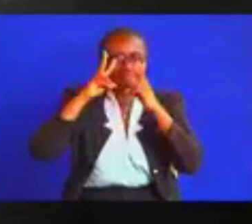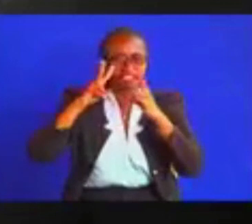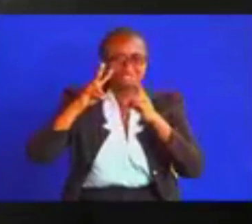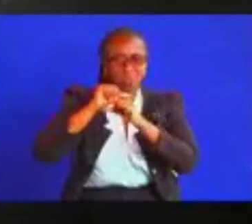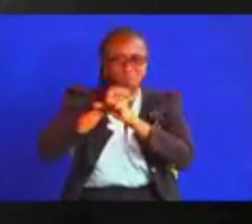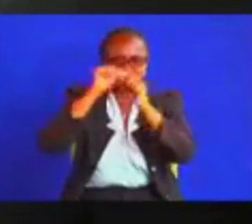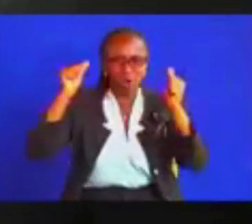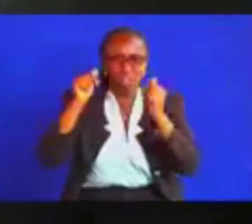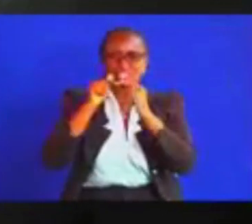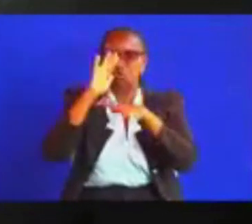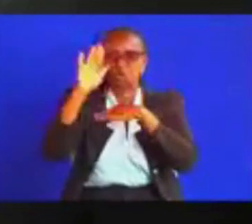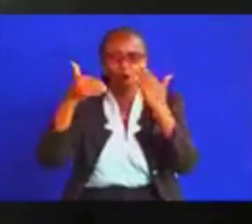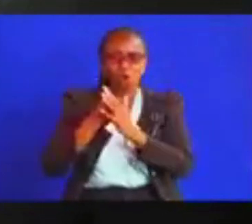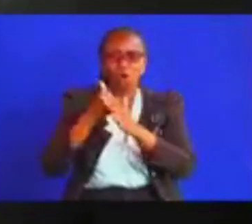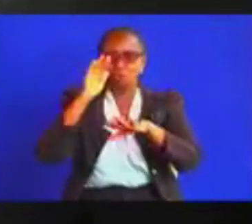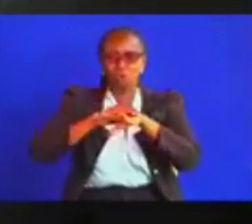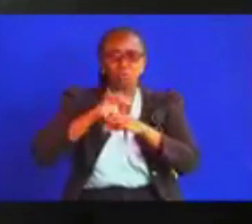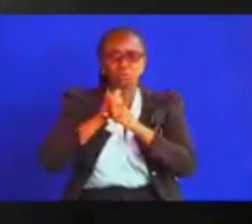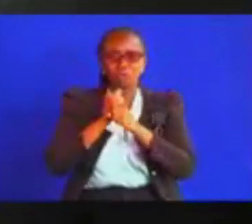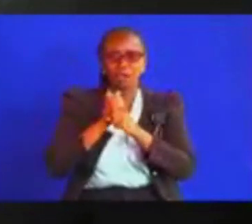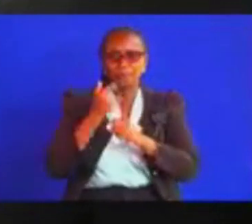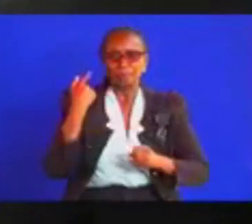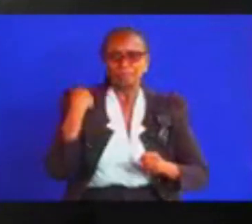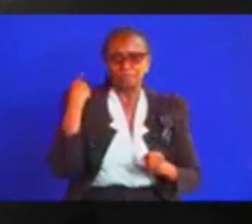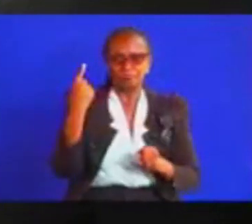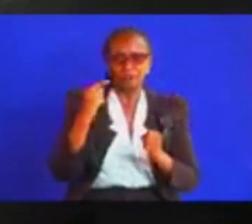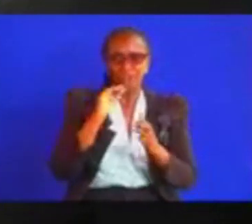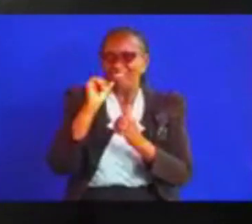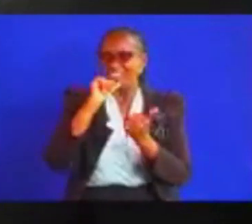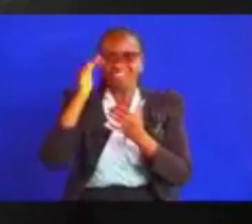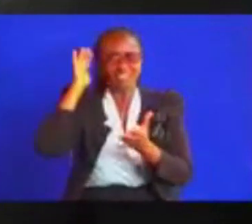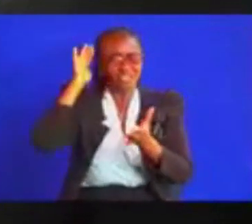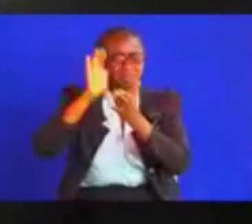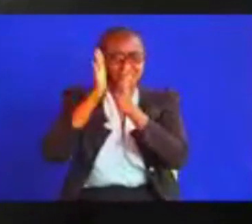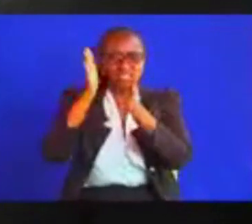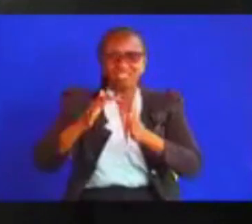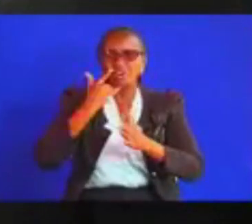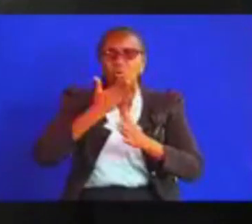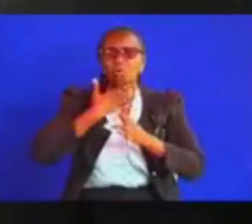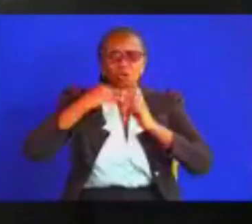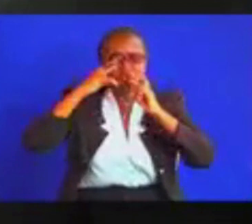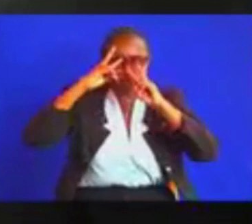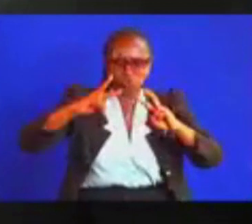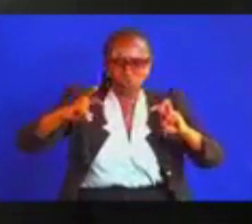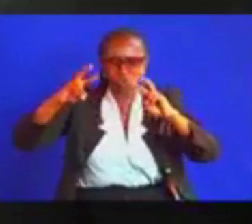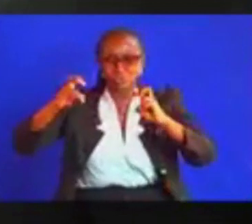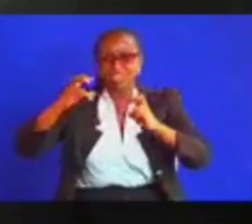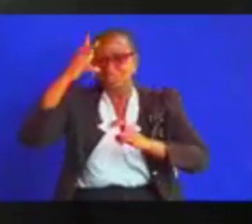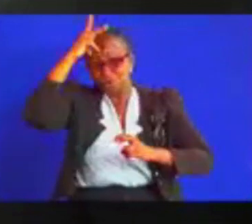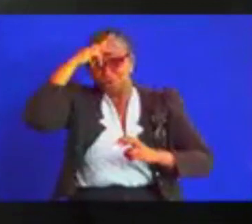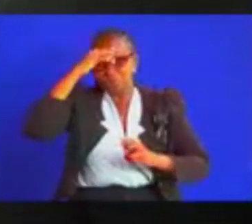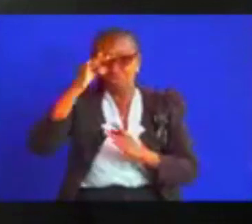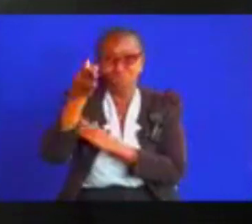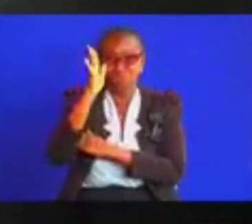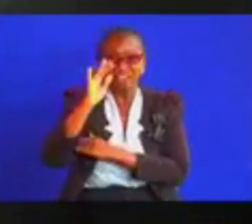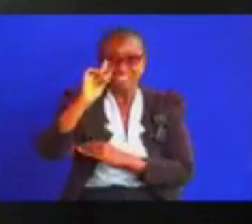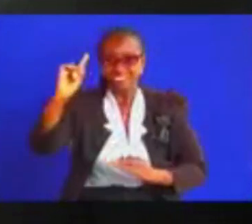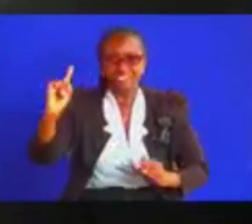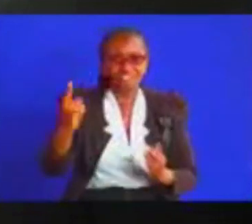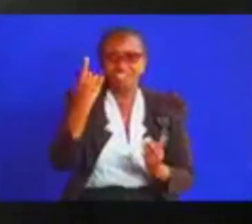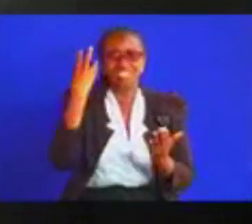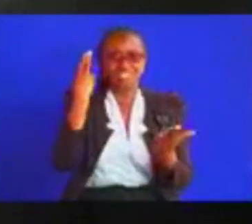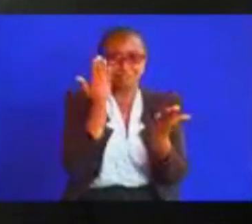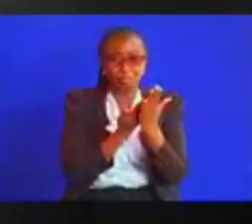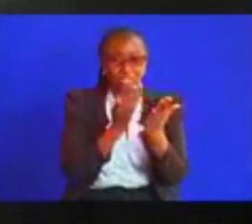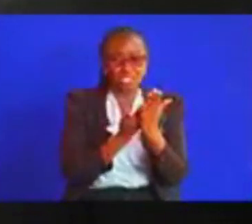all good works. So number one, for any believer who seeks to explore the knowledge of God, the first